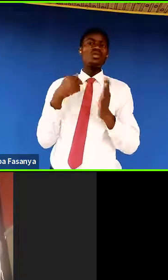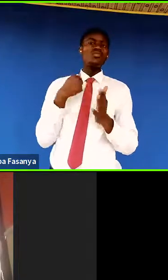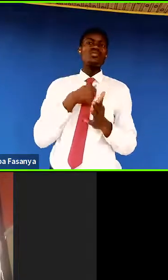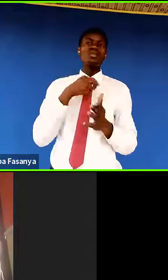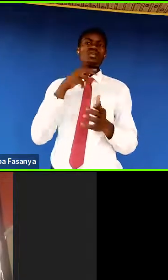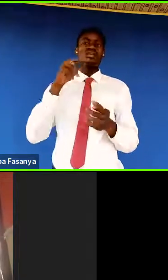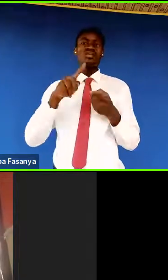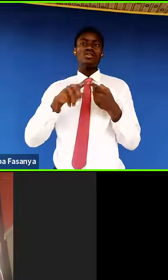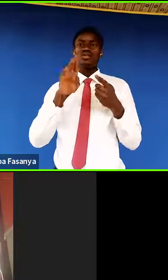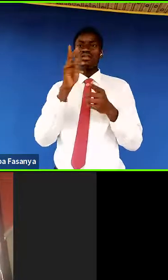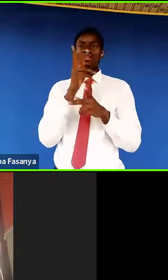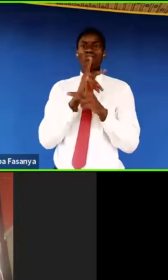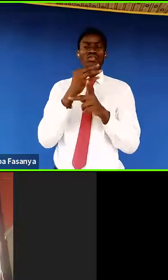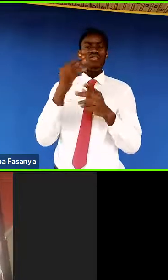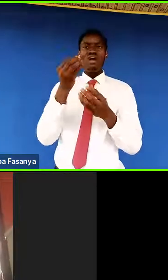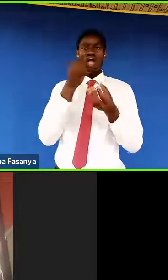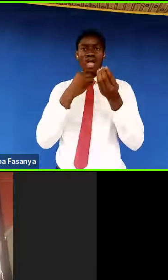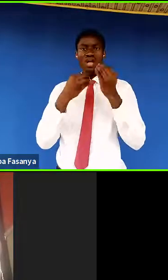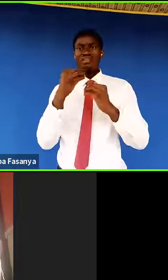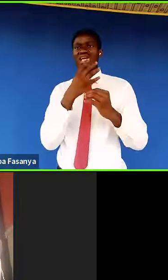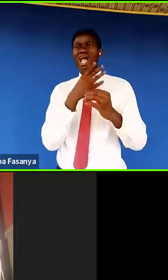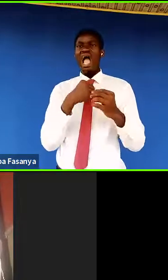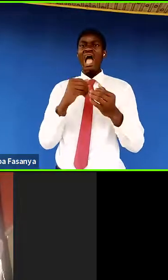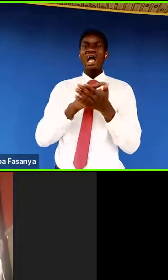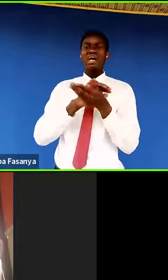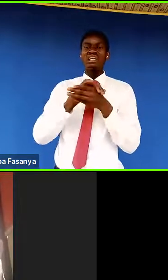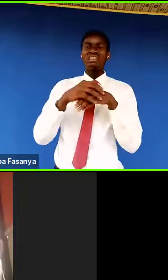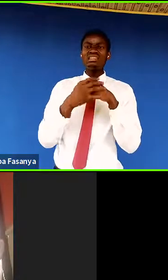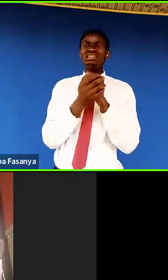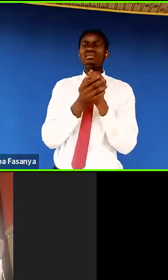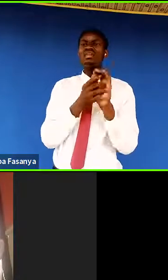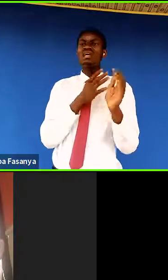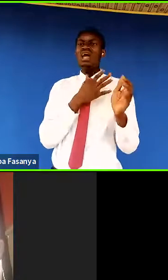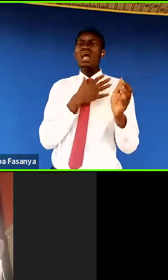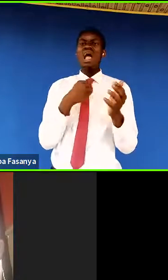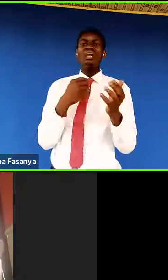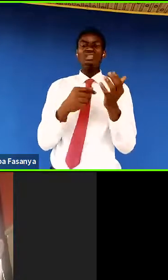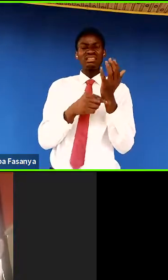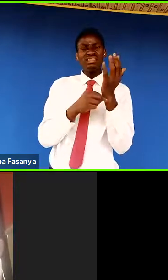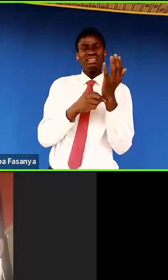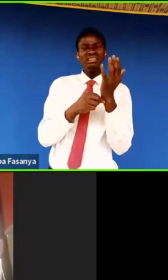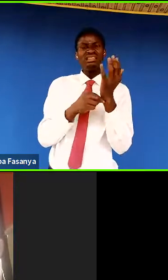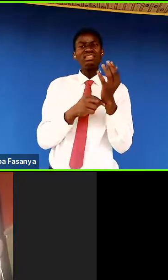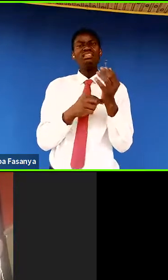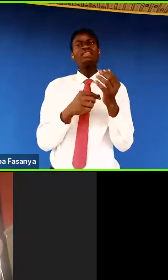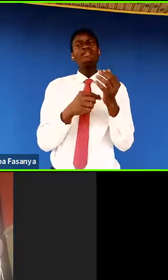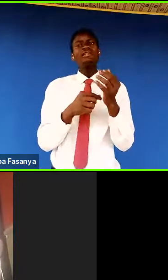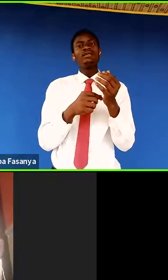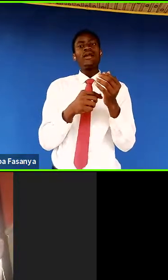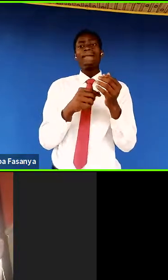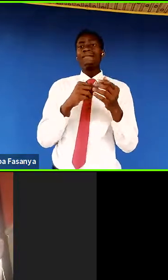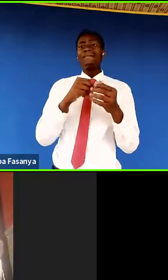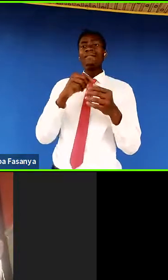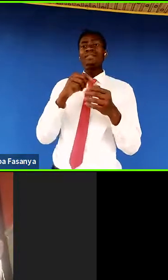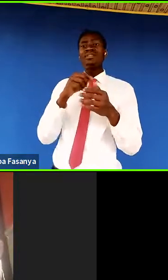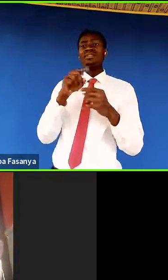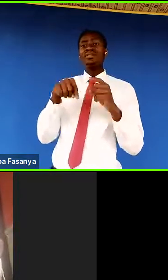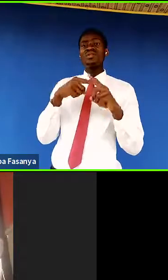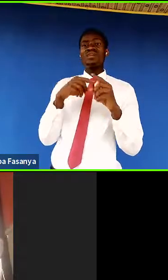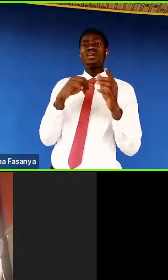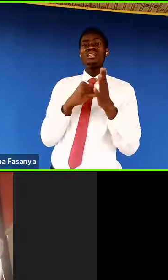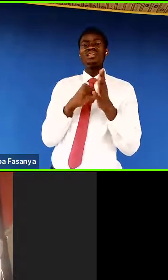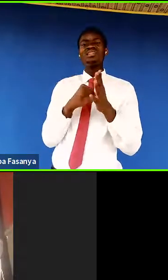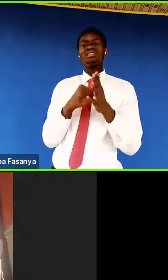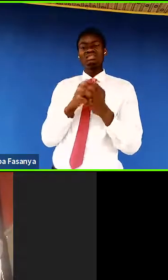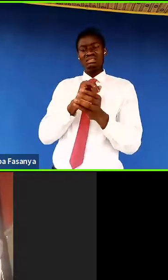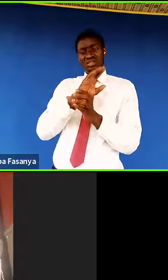and the body, the beauty ranges they use, especially when it contains some hormones. We should be careful of what